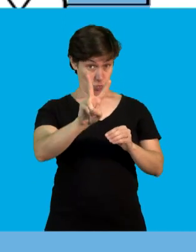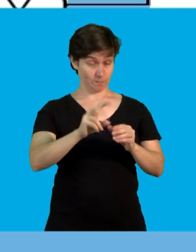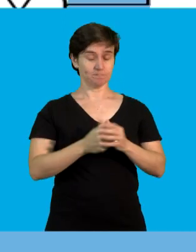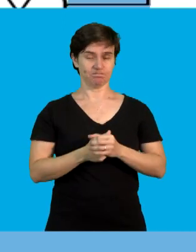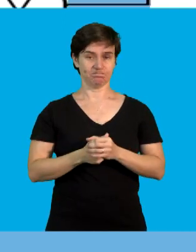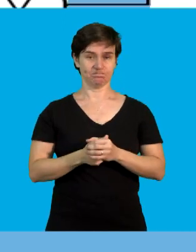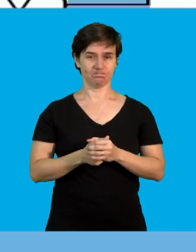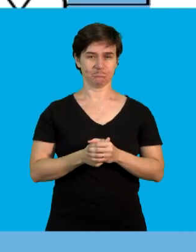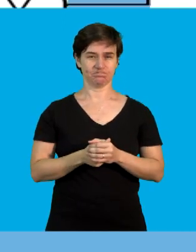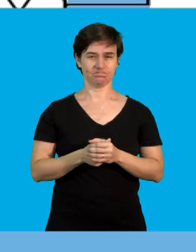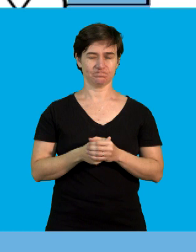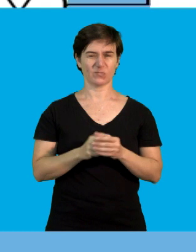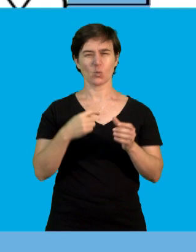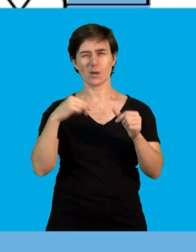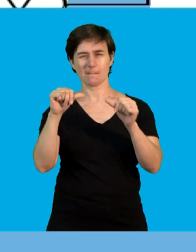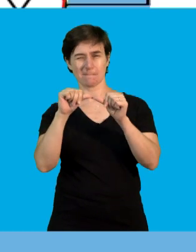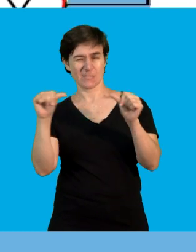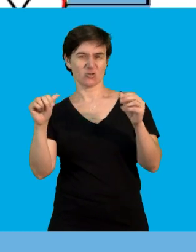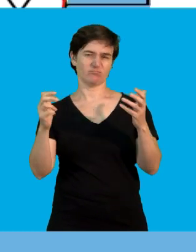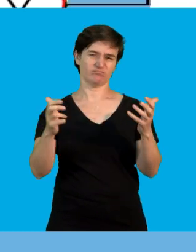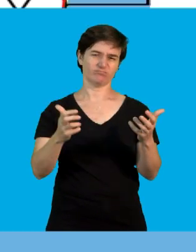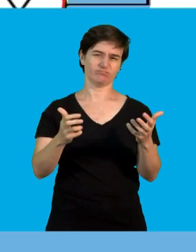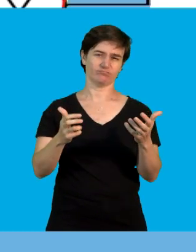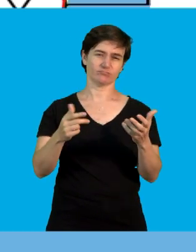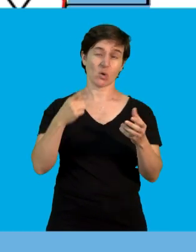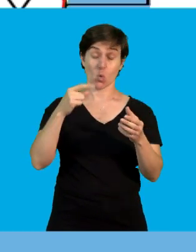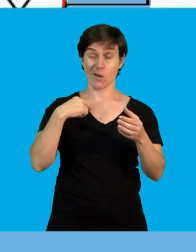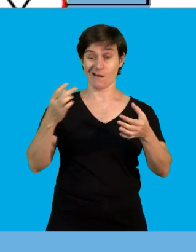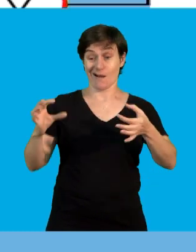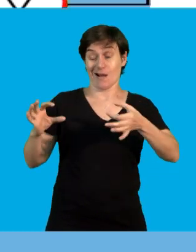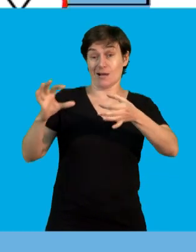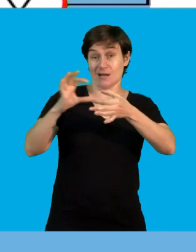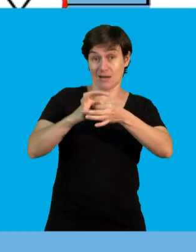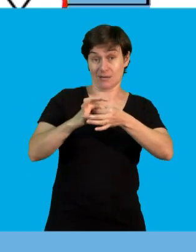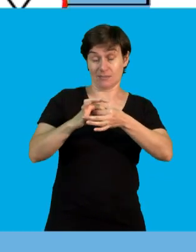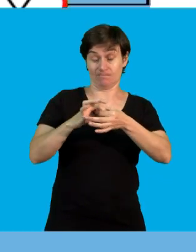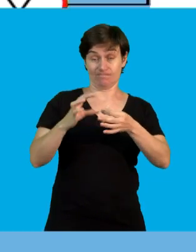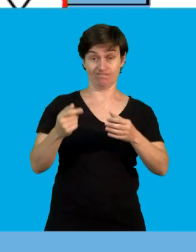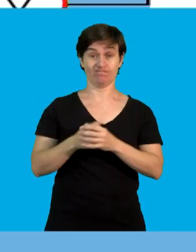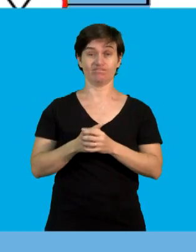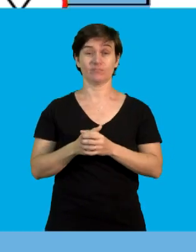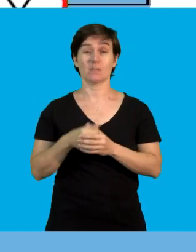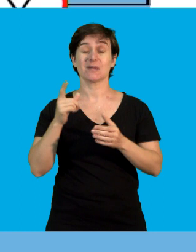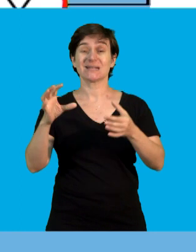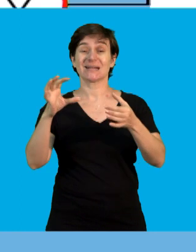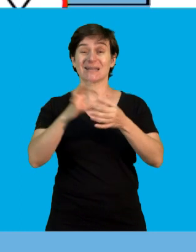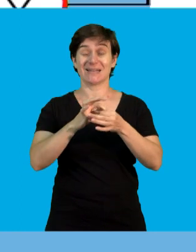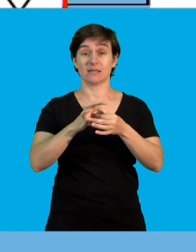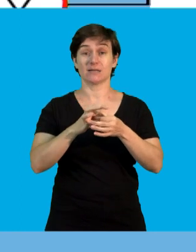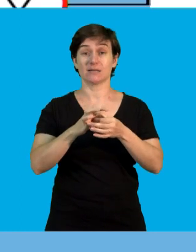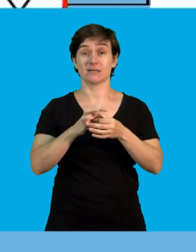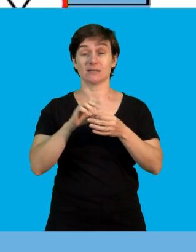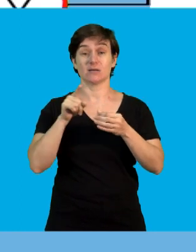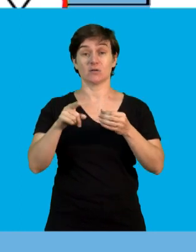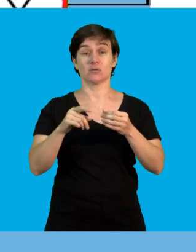circuit. So when we are measuring our potential difference, or rather, when we are connecting our potential difference, it must be connected